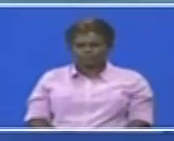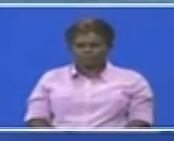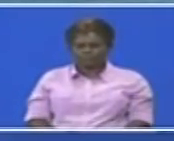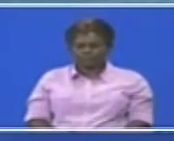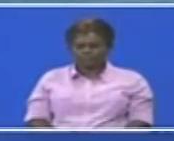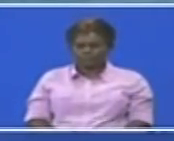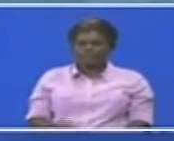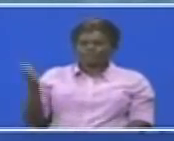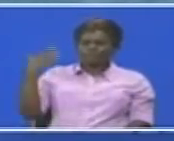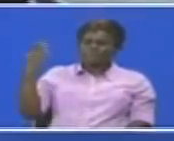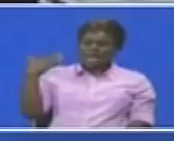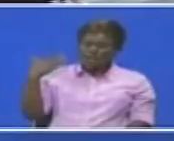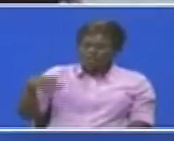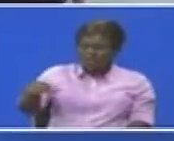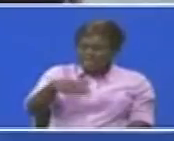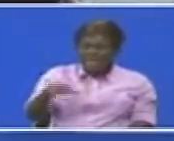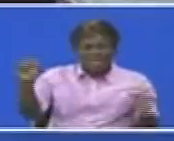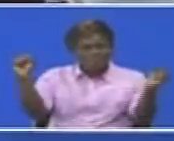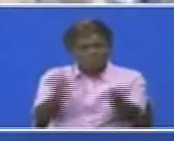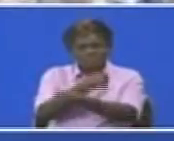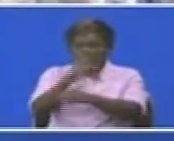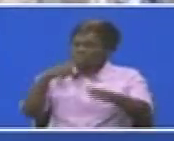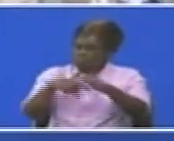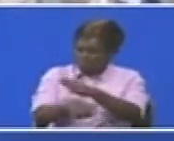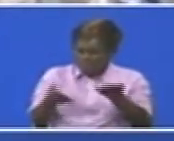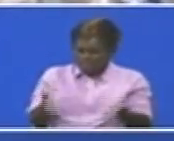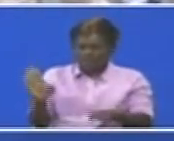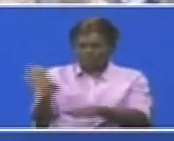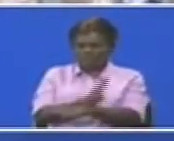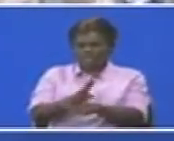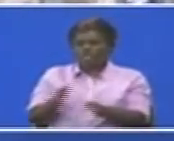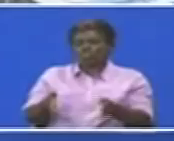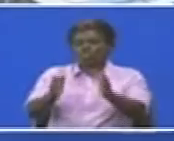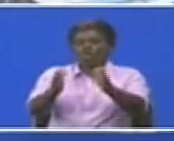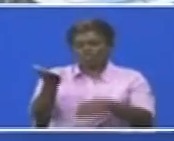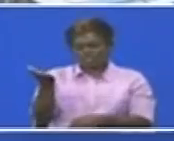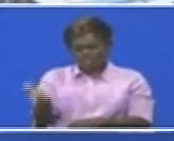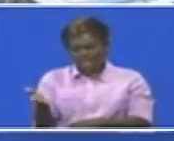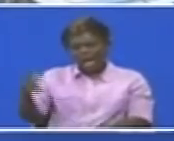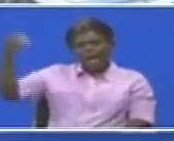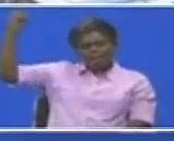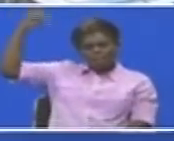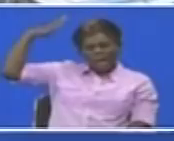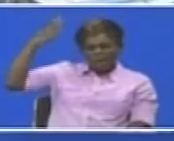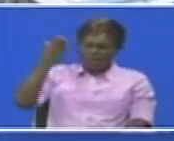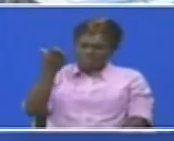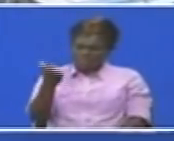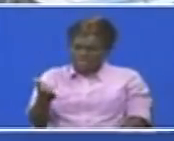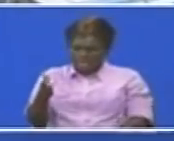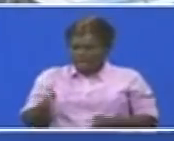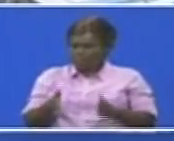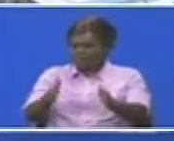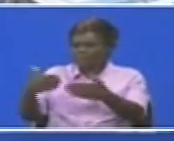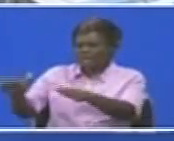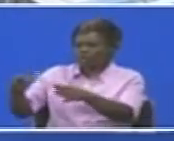beaches that were no-go zones in the past are now busy. Barabara ziko na street lights. Kiangalia hii barabara iko hapa nje ya